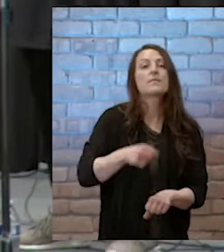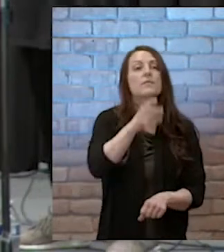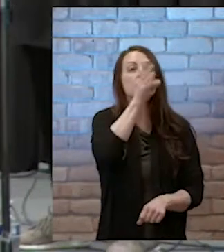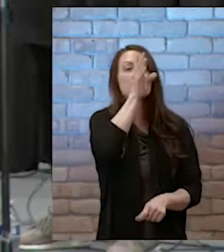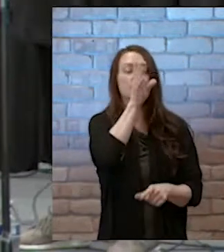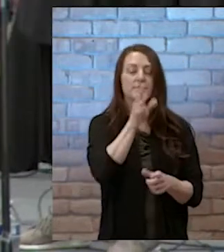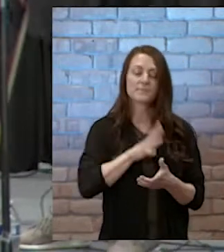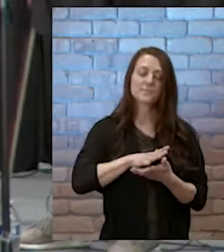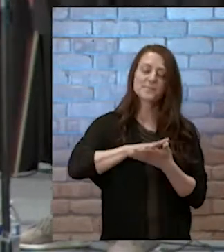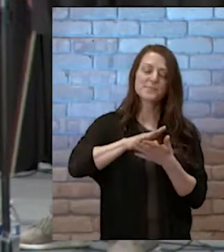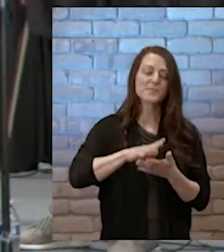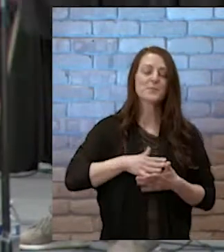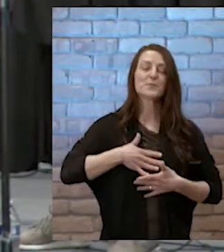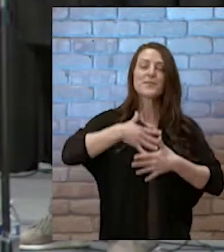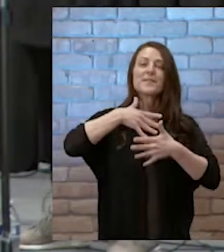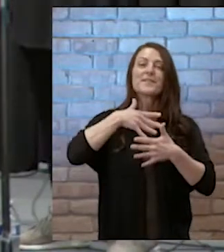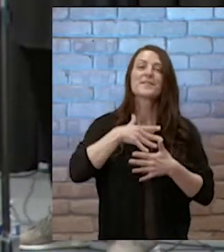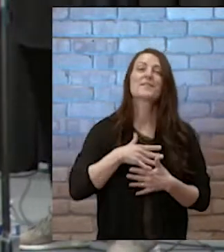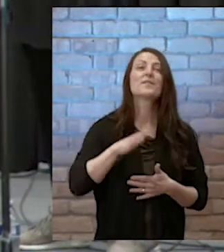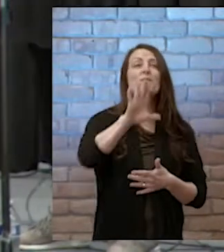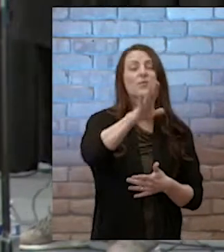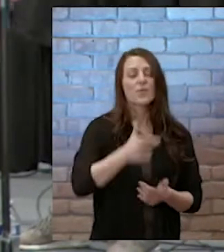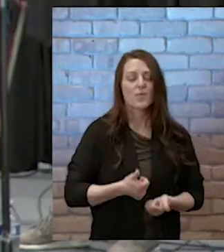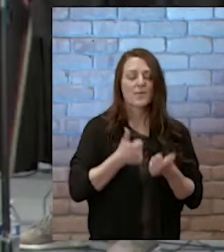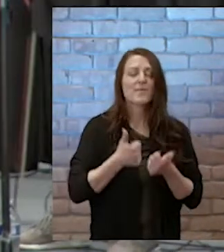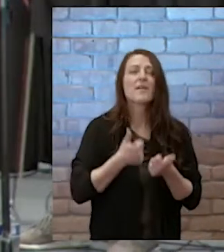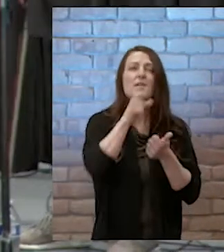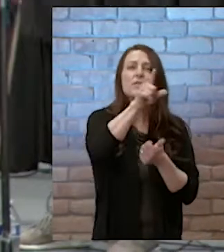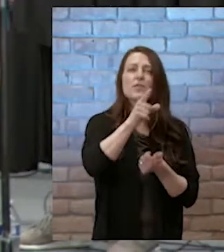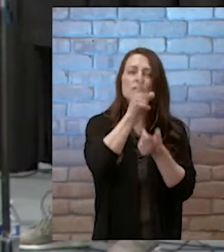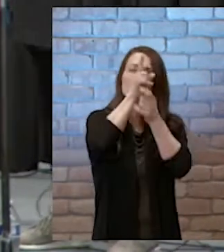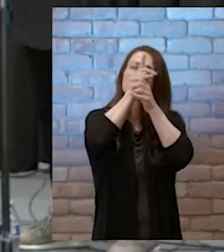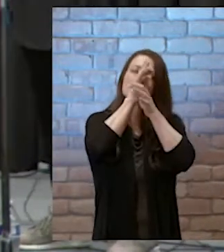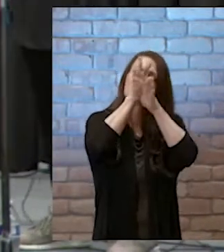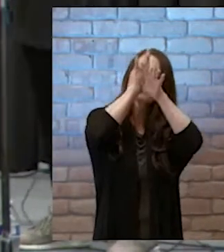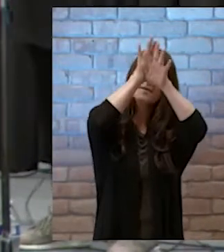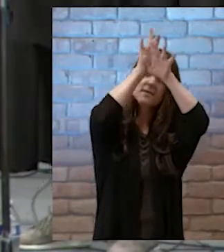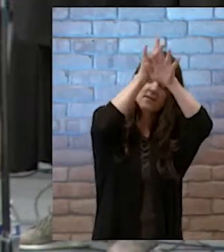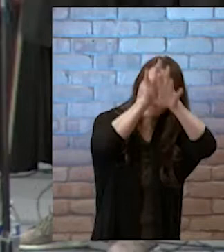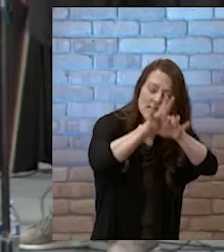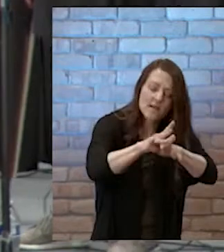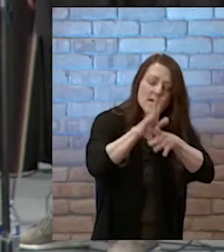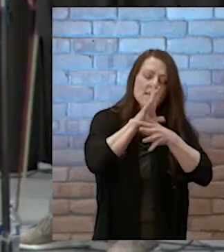Before I took a breath, you breathed your life in me.